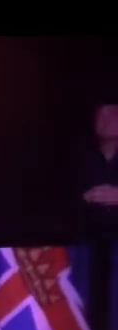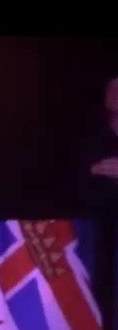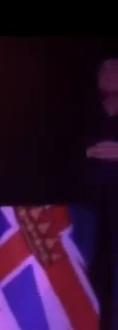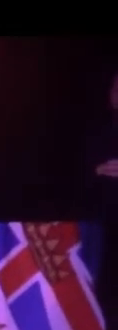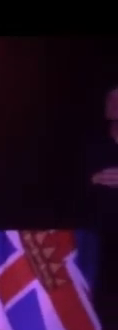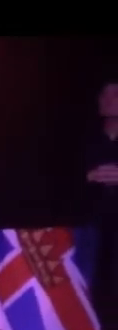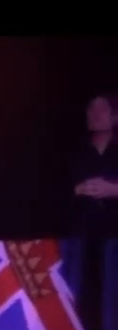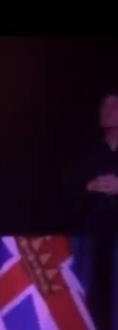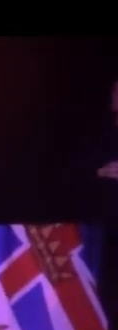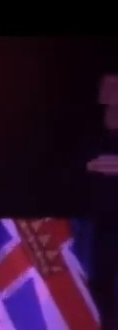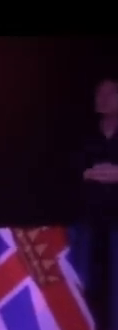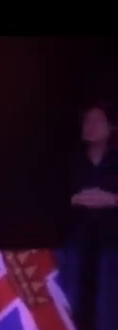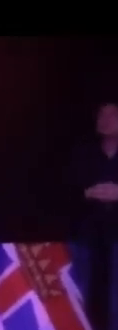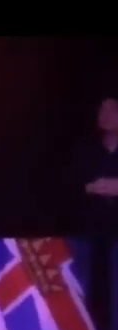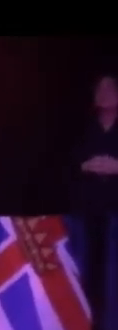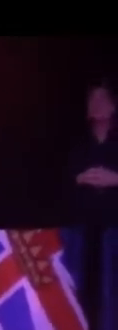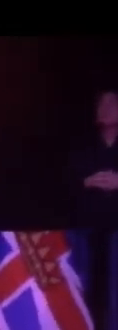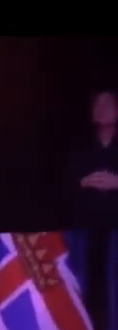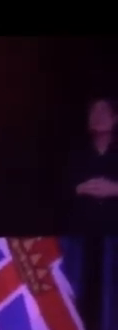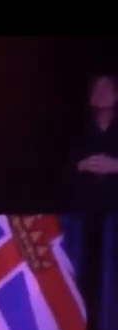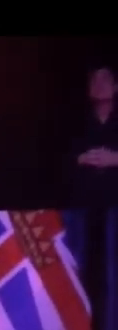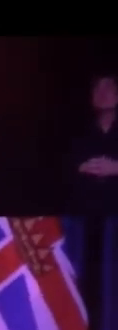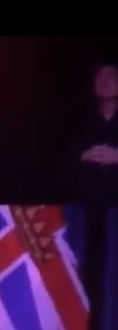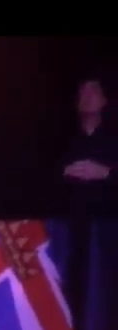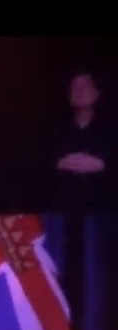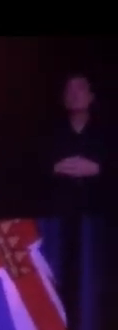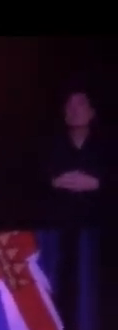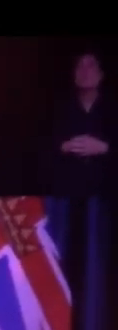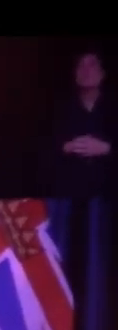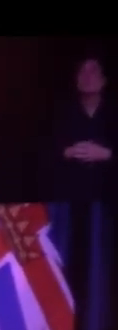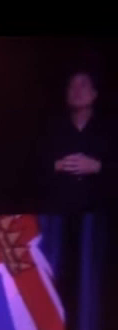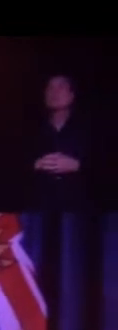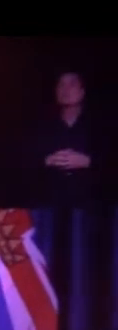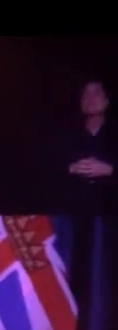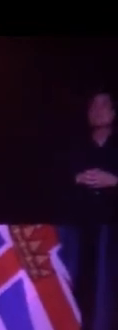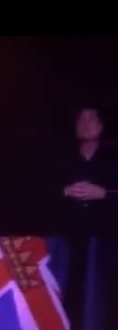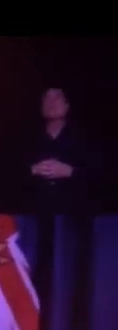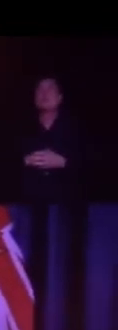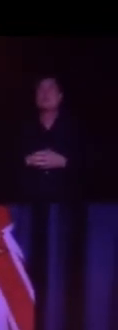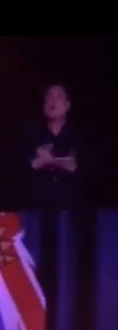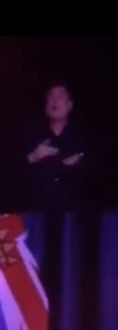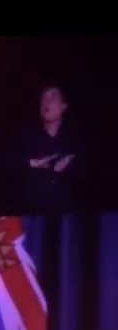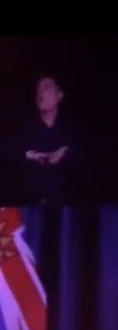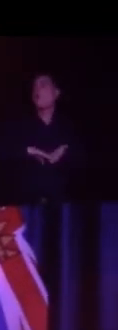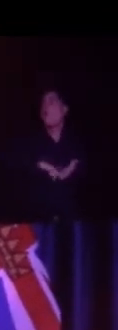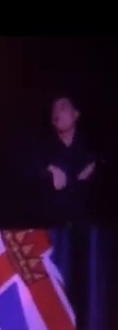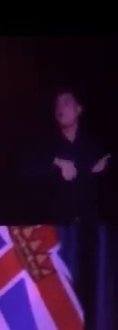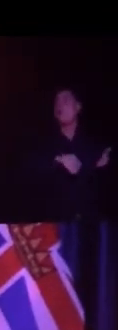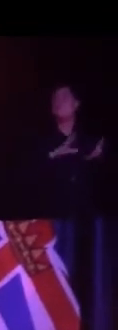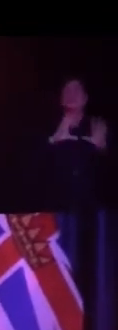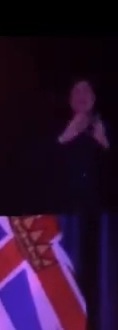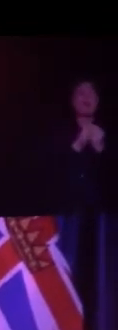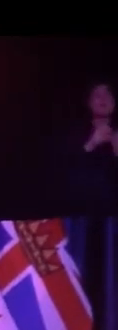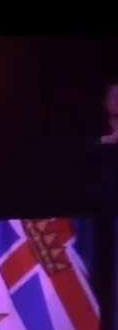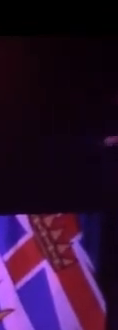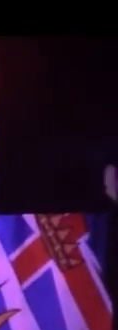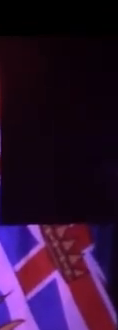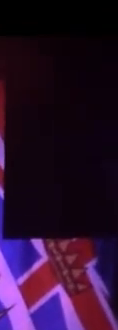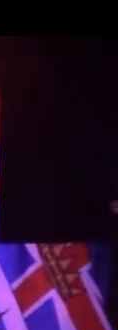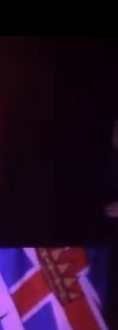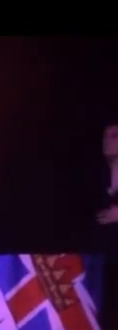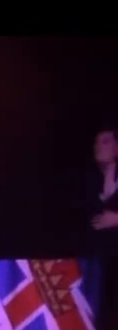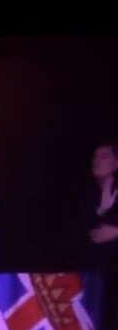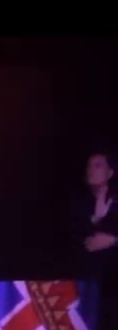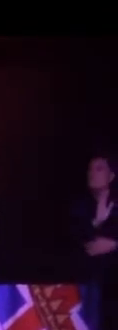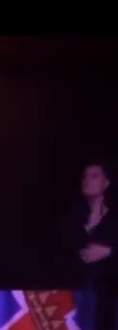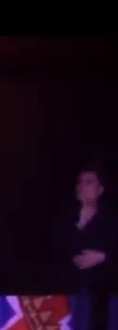dirty fucking crooked fucking cops, because this is fucking Canada! We saw and felt at the time, but